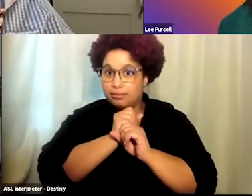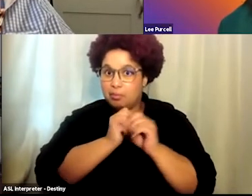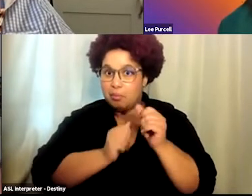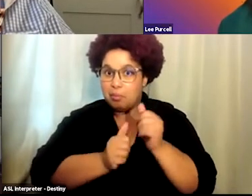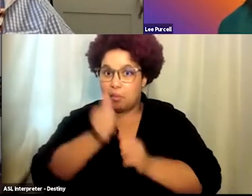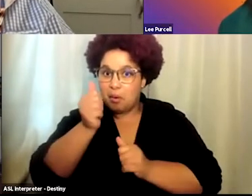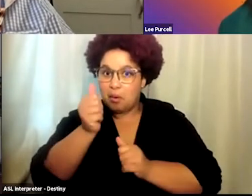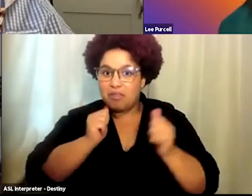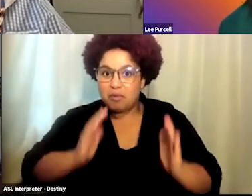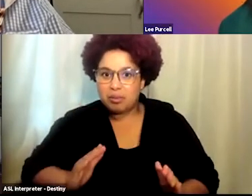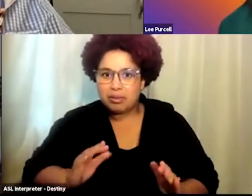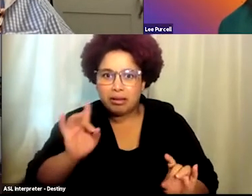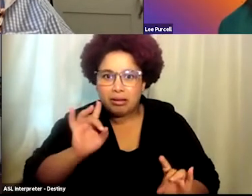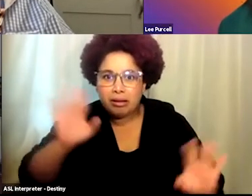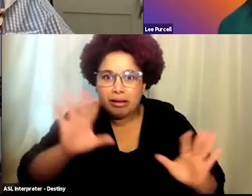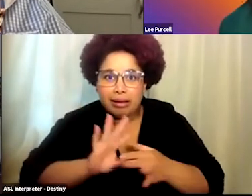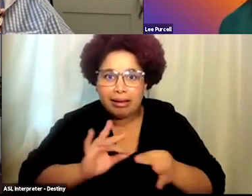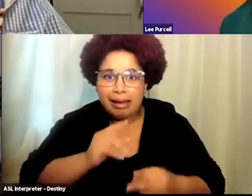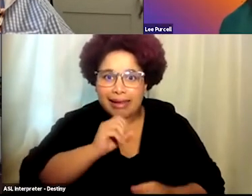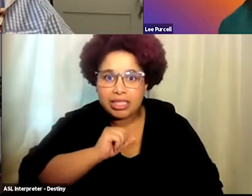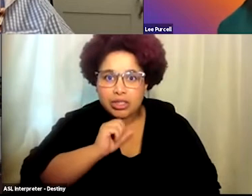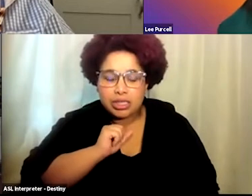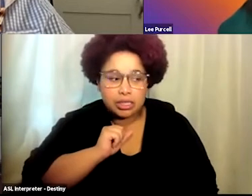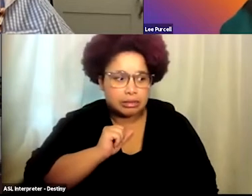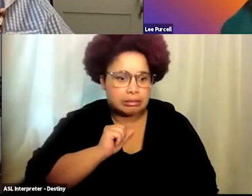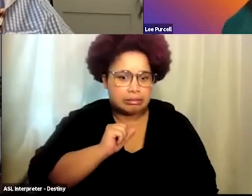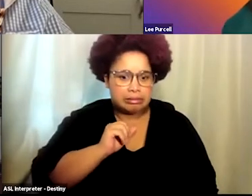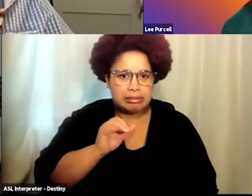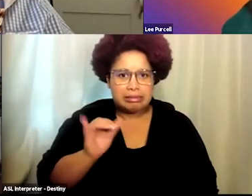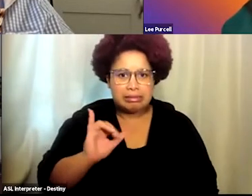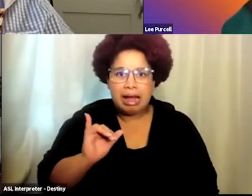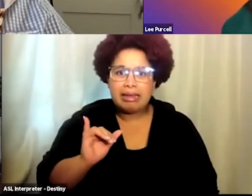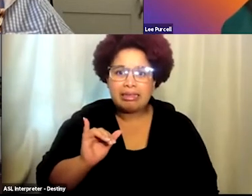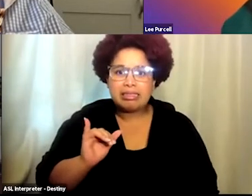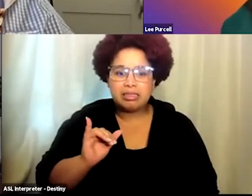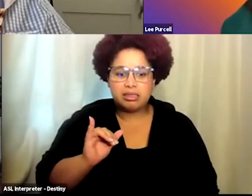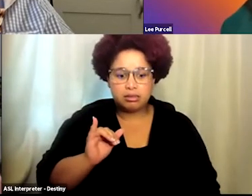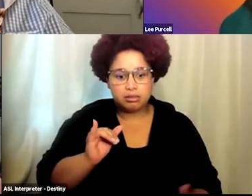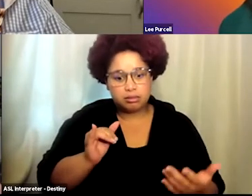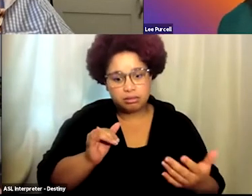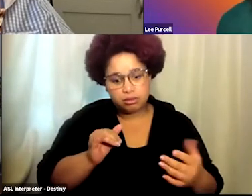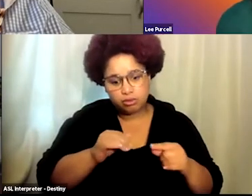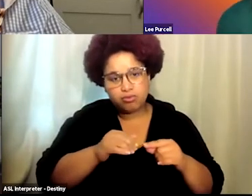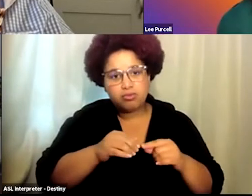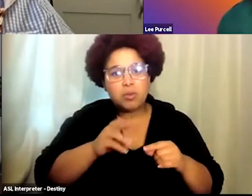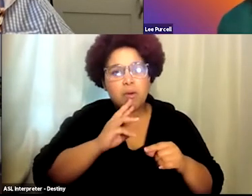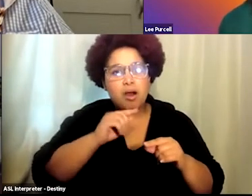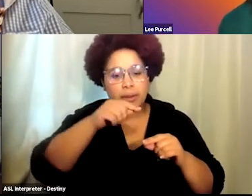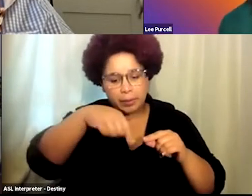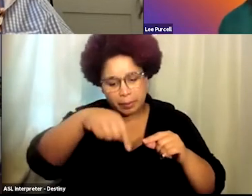are just horrified at the mention of age. It's like circling the drain, just waiting to go